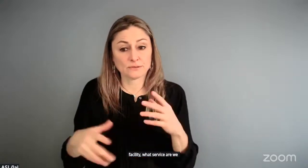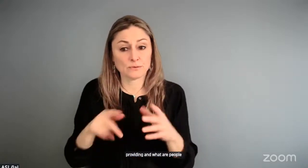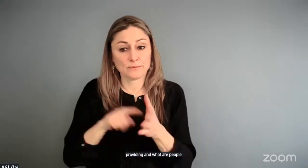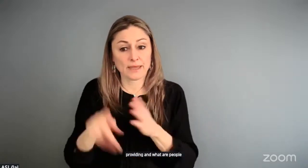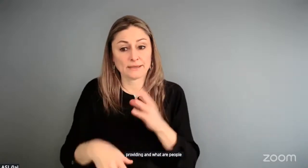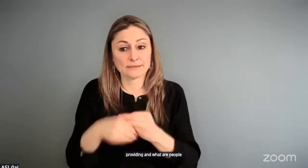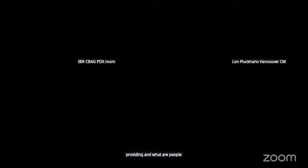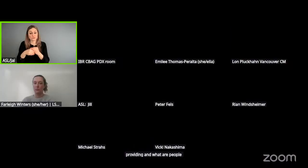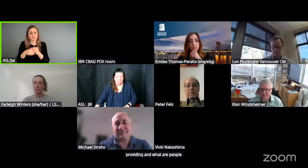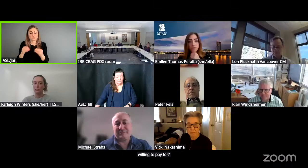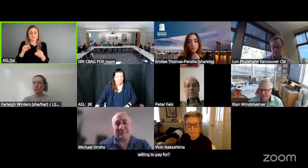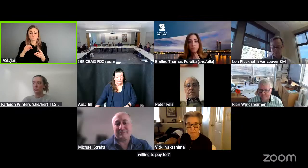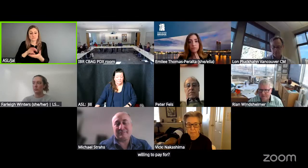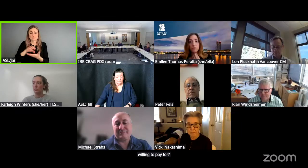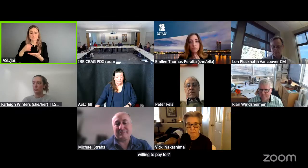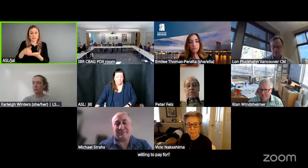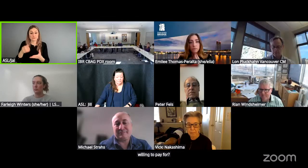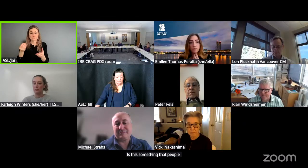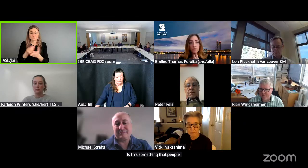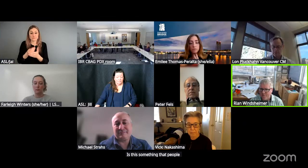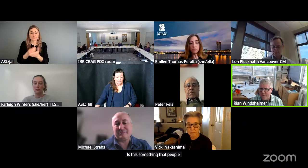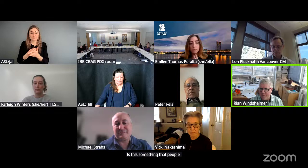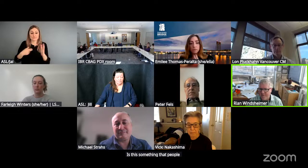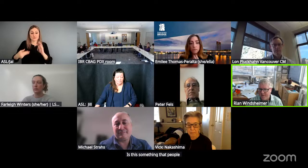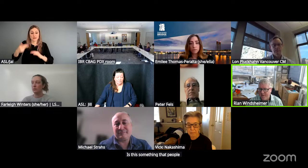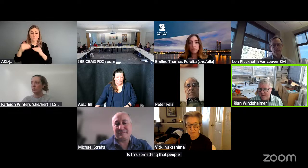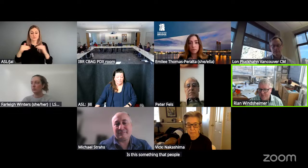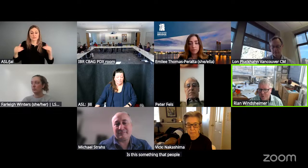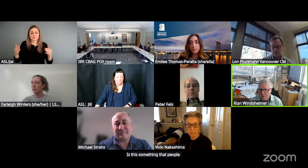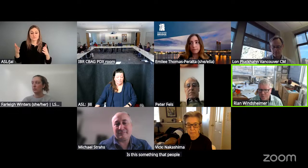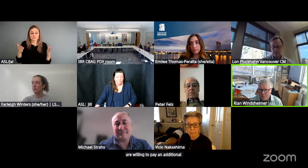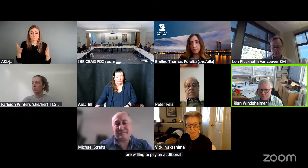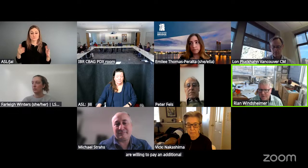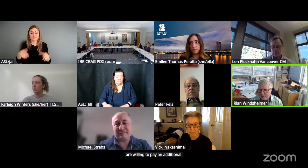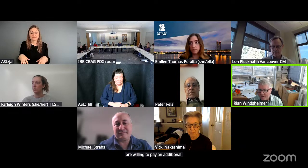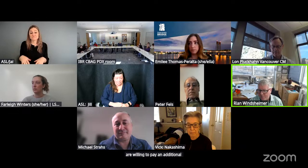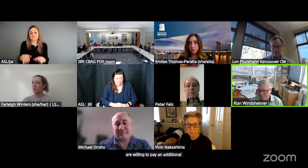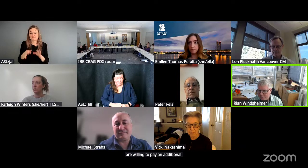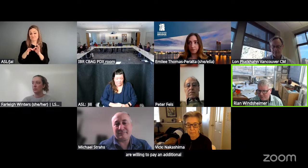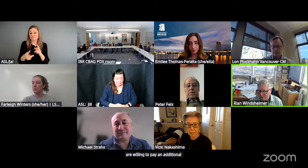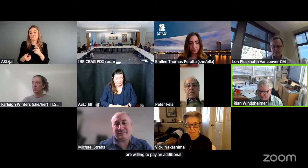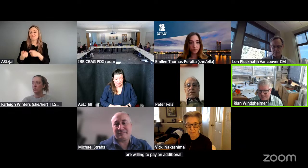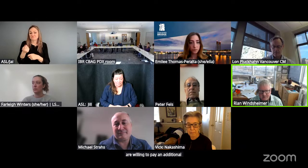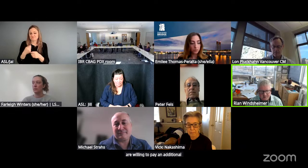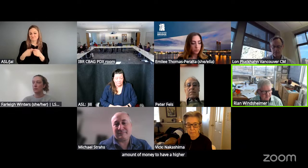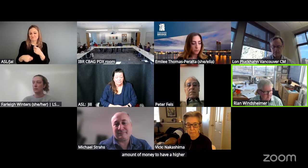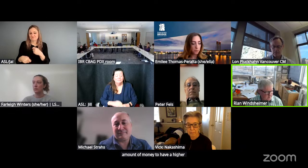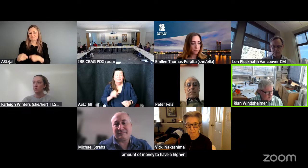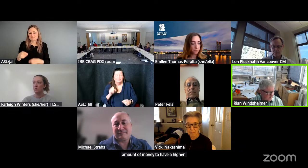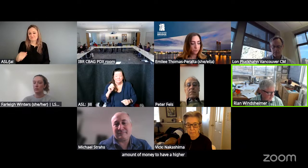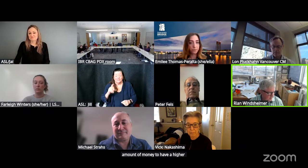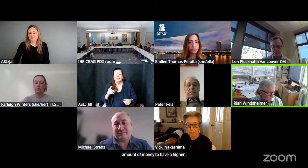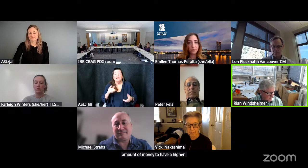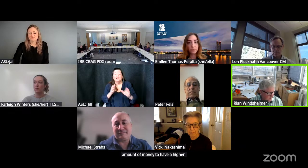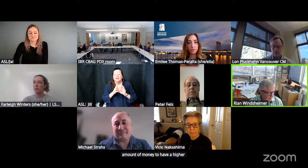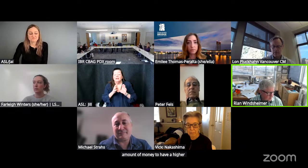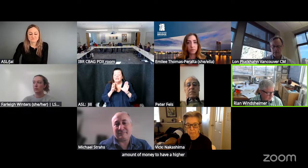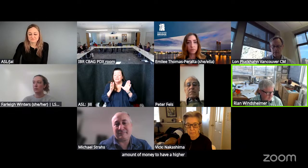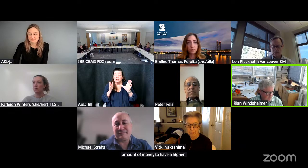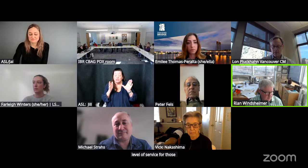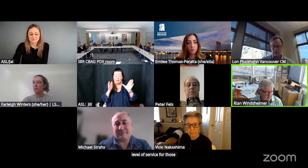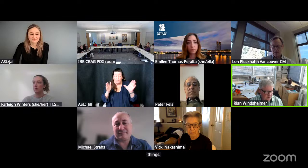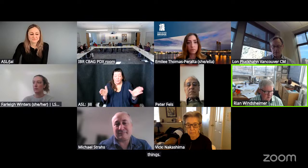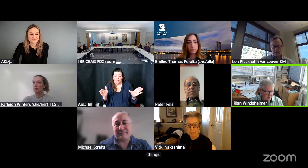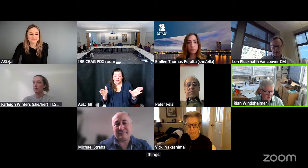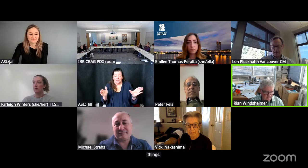have a higher level of service for those things? So, you know, generally, this is something that